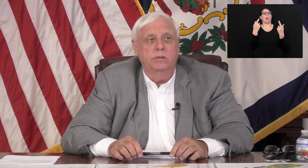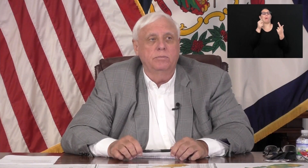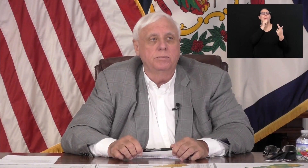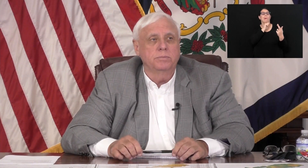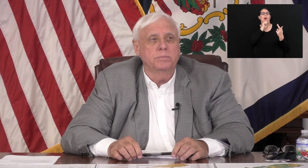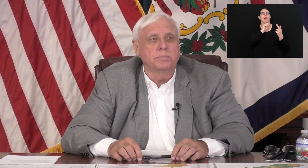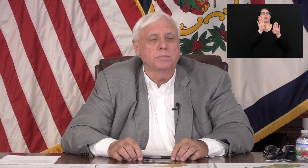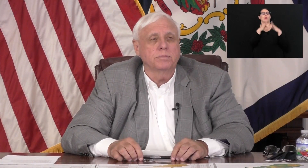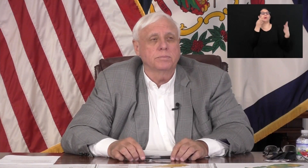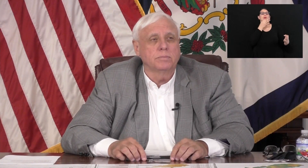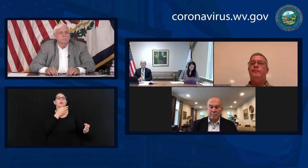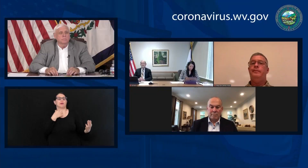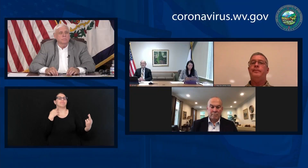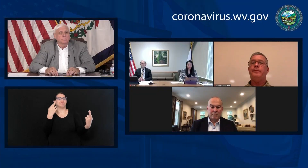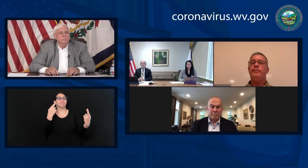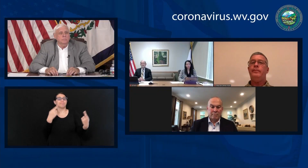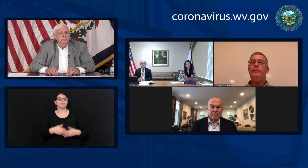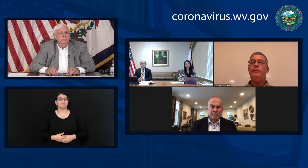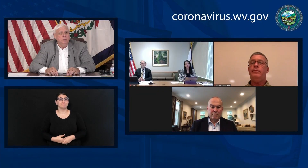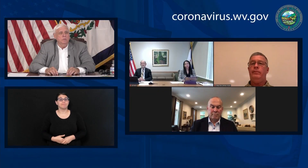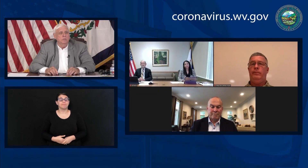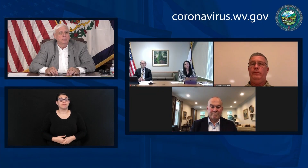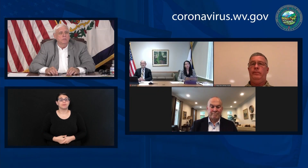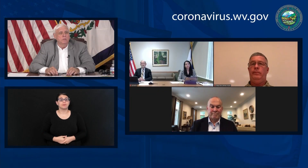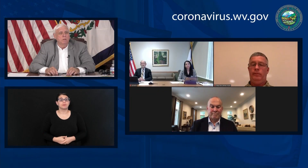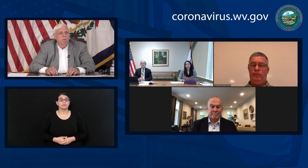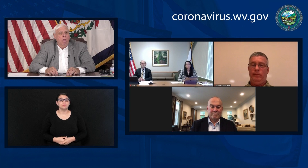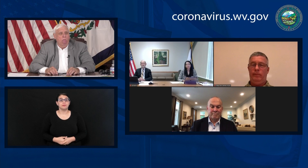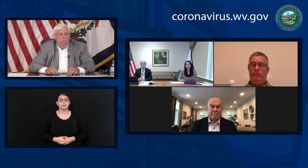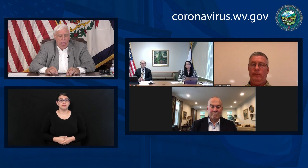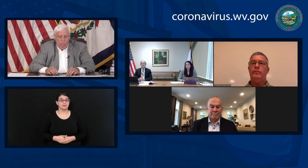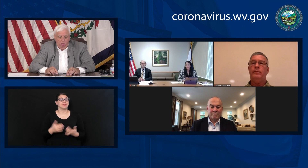real soon. All right, thank you, David. Next to Mark